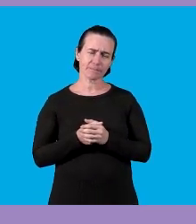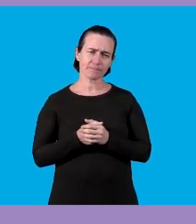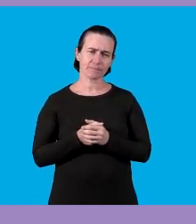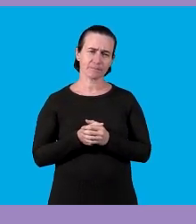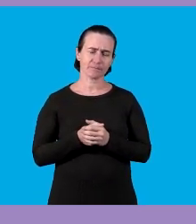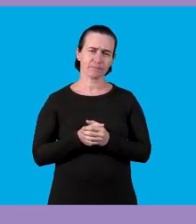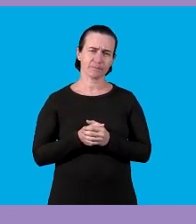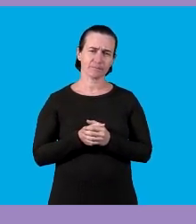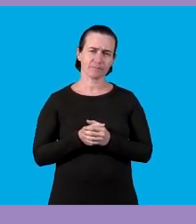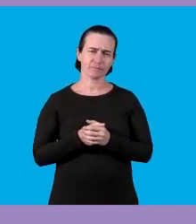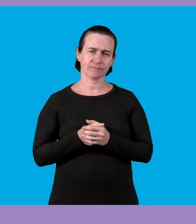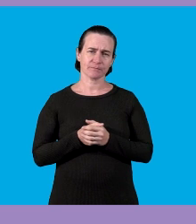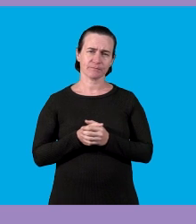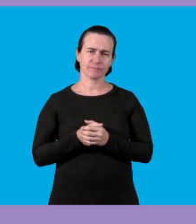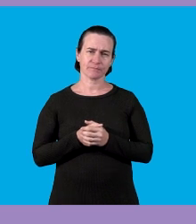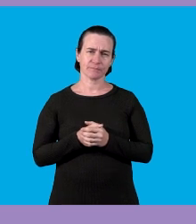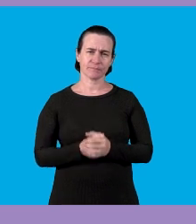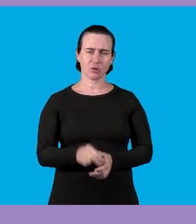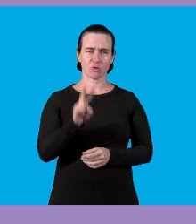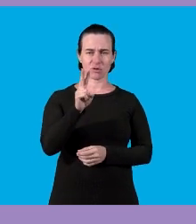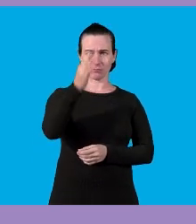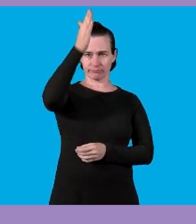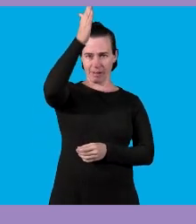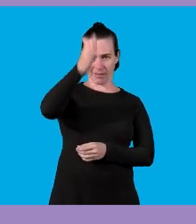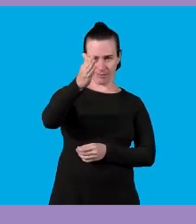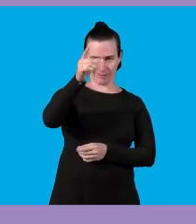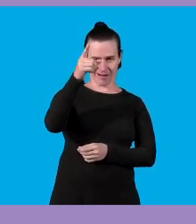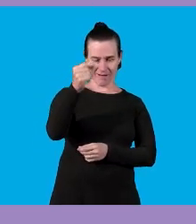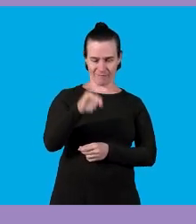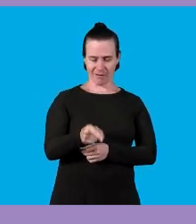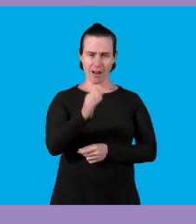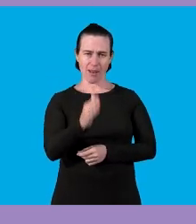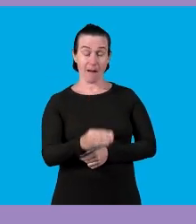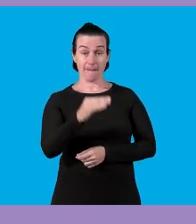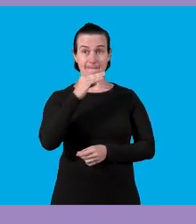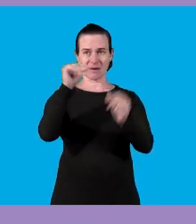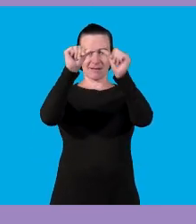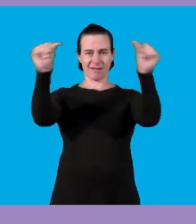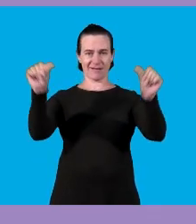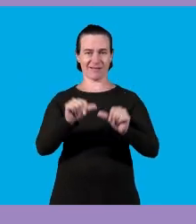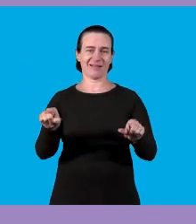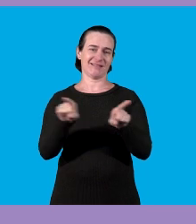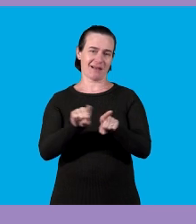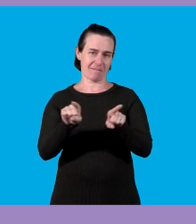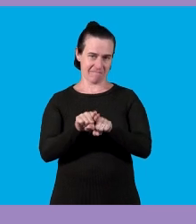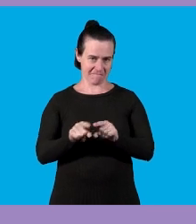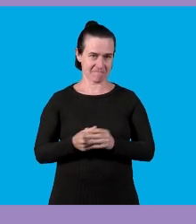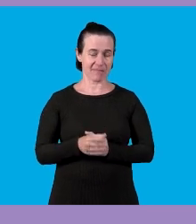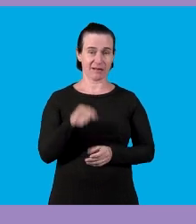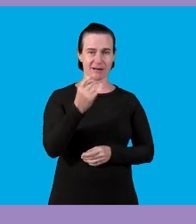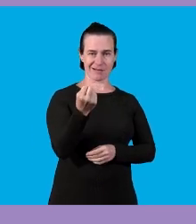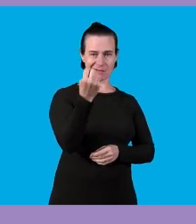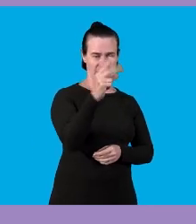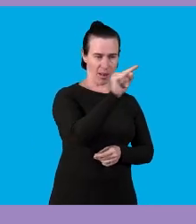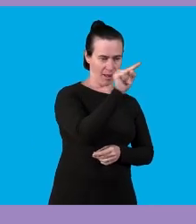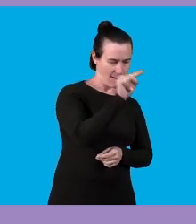that there is a marking there that makes those two sides equal,